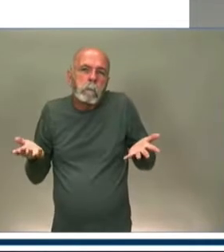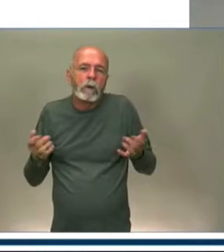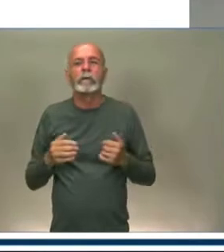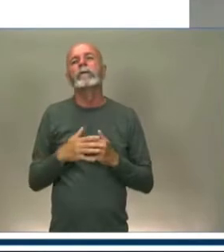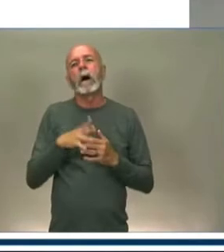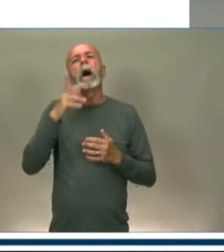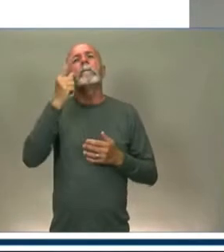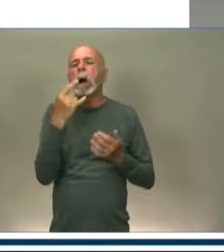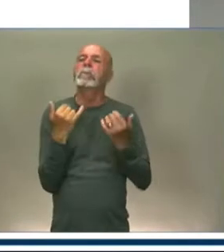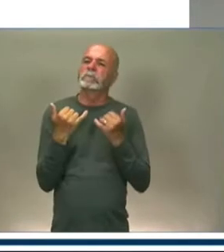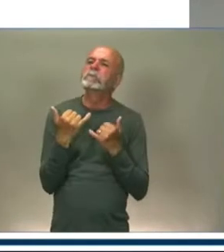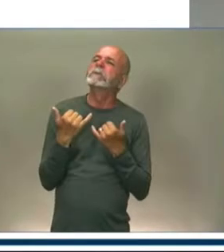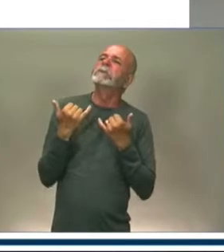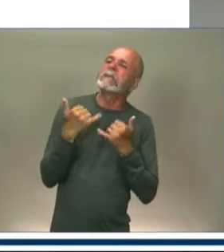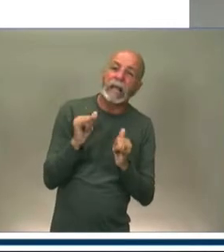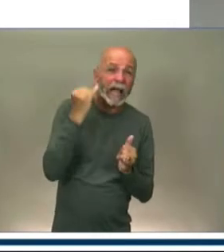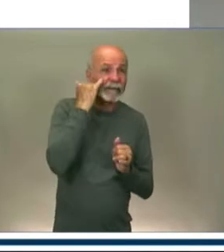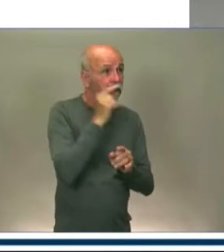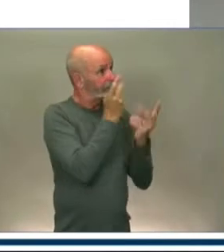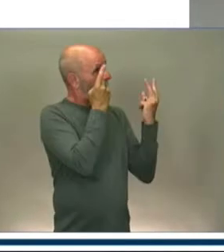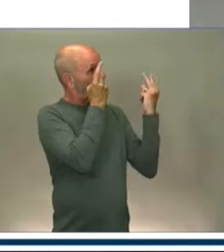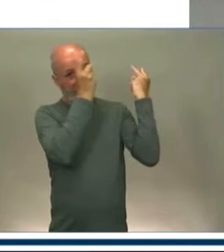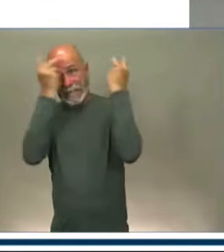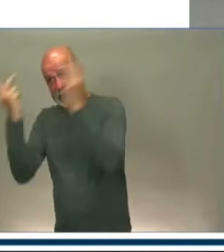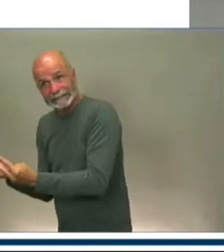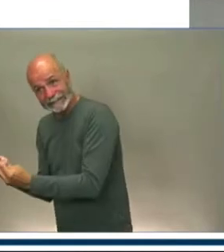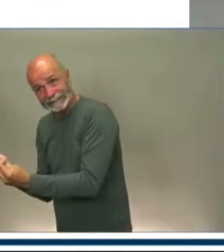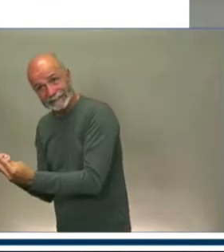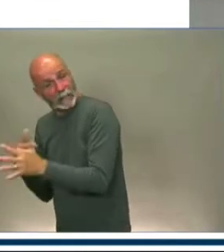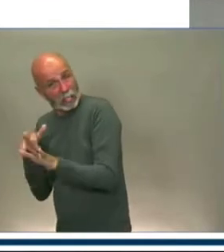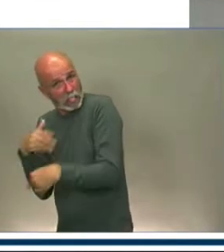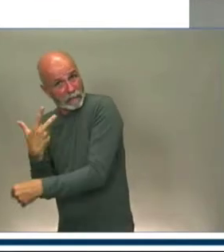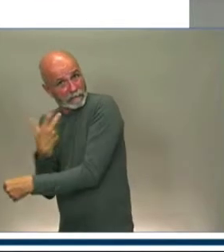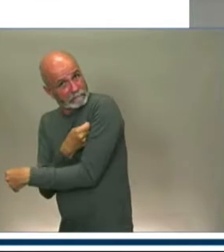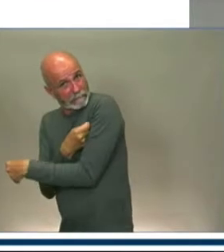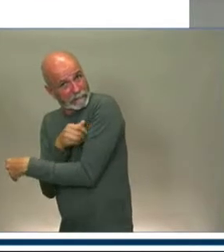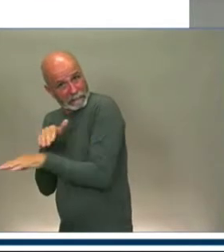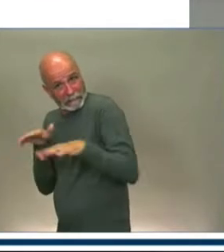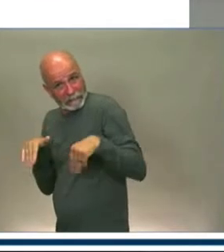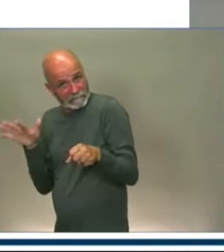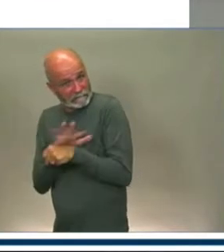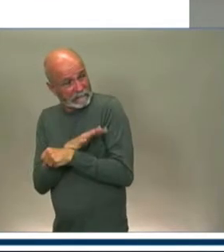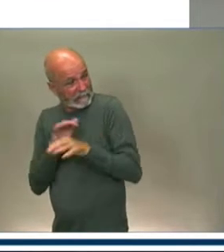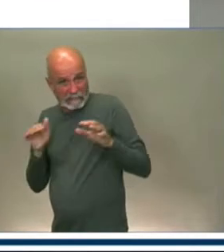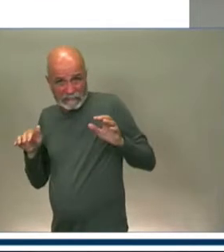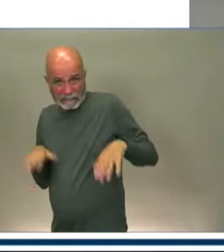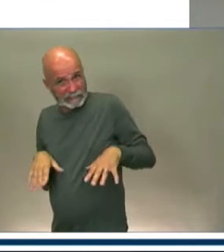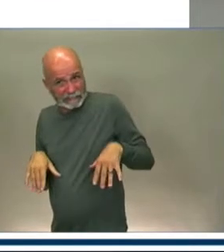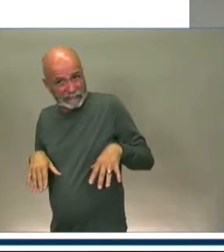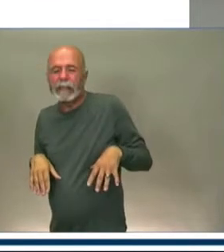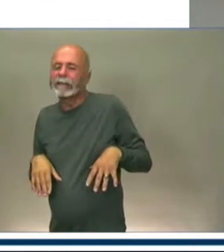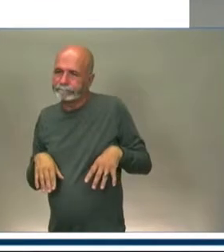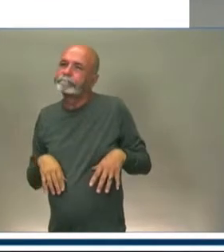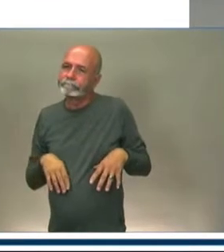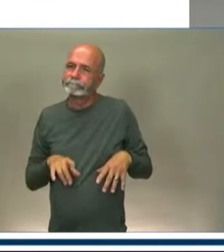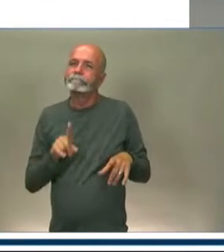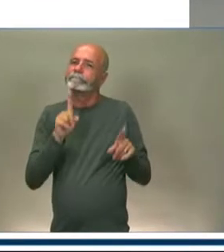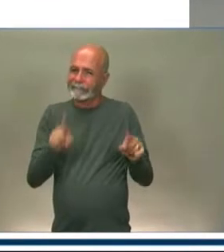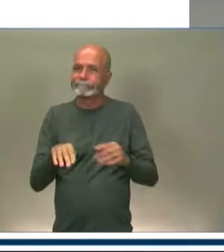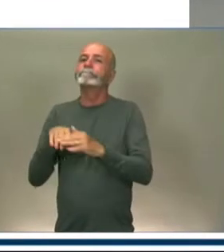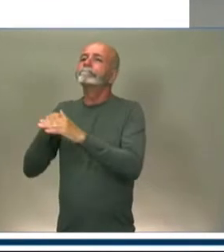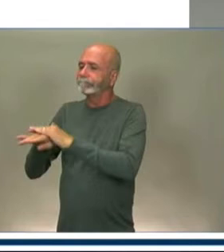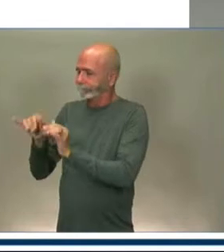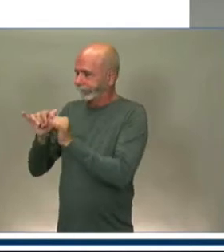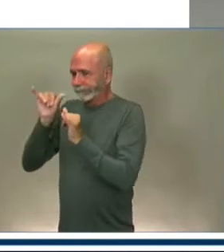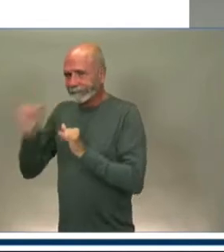for those entering Nova Scotia who are not fully vaccinated. The policy will not change for travelers coming from provinces